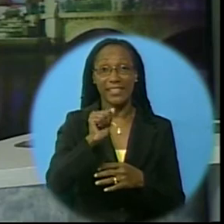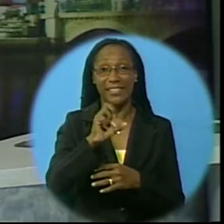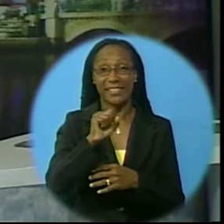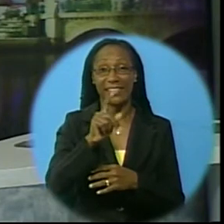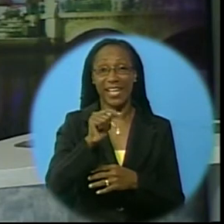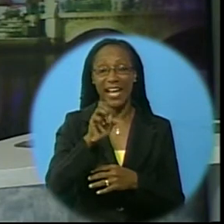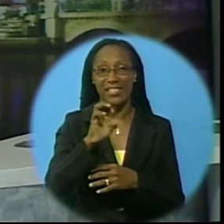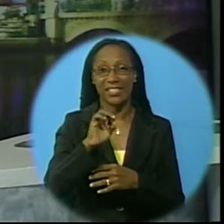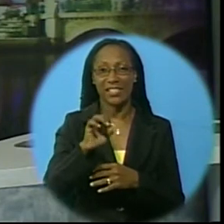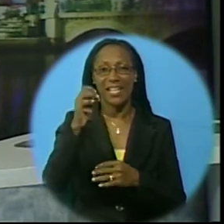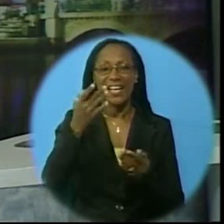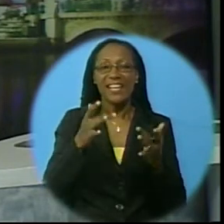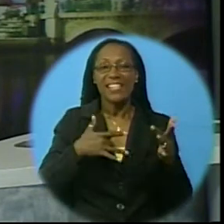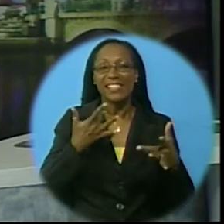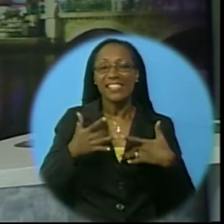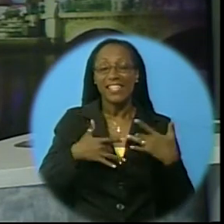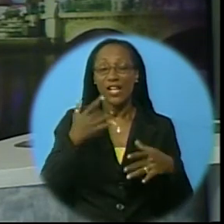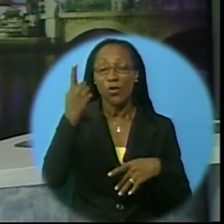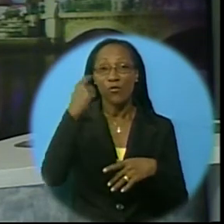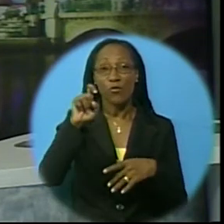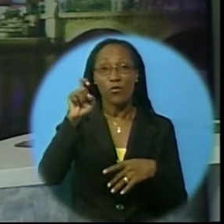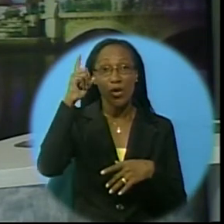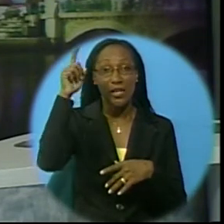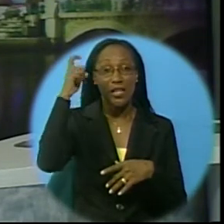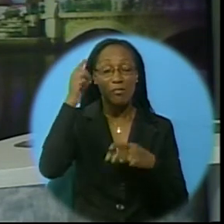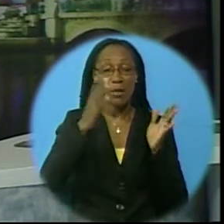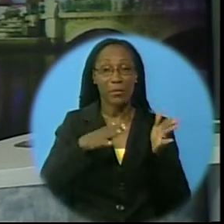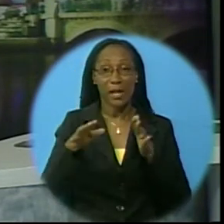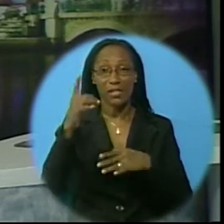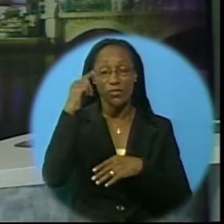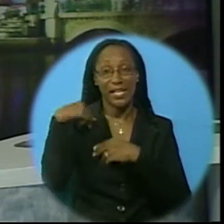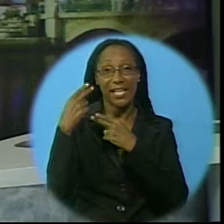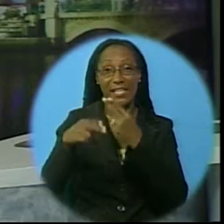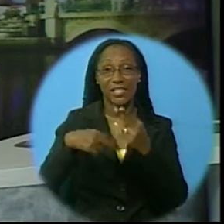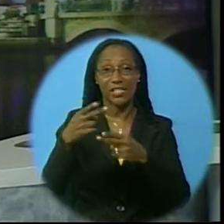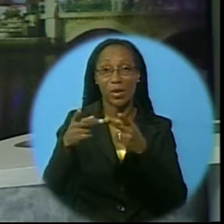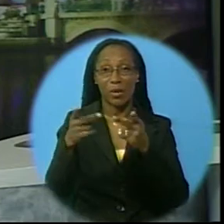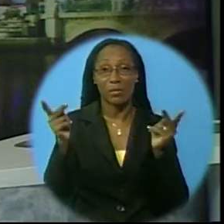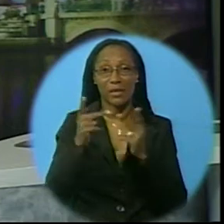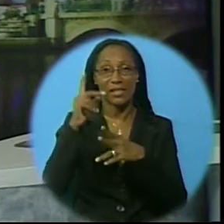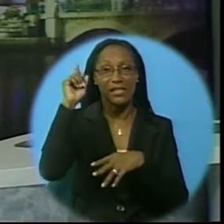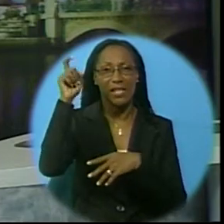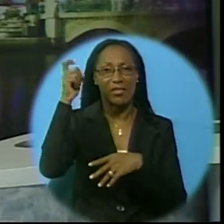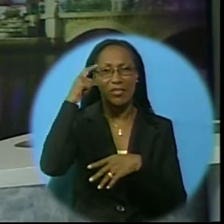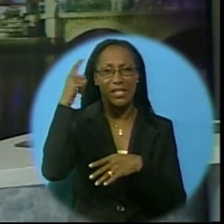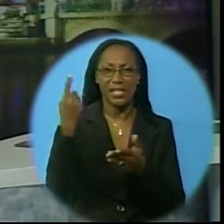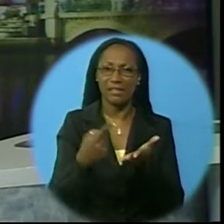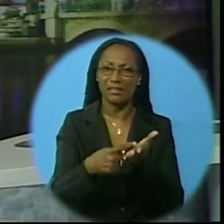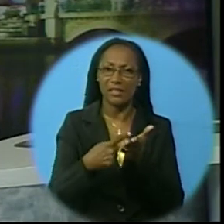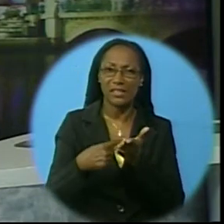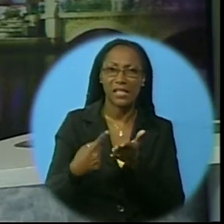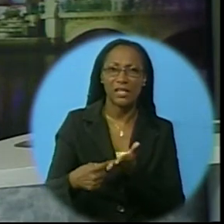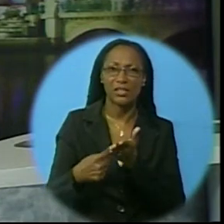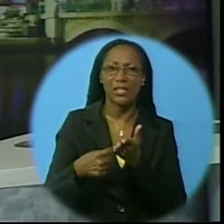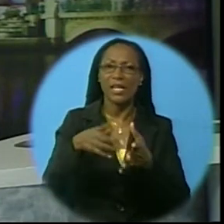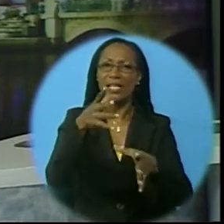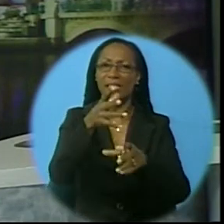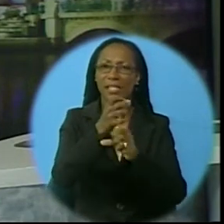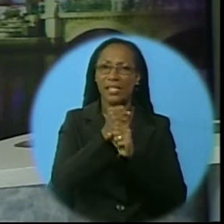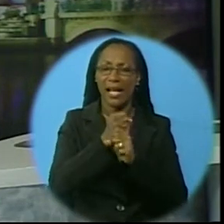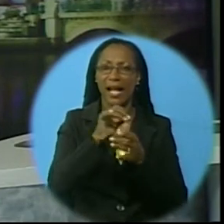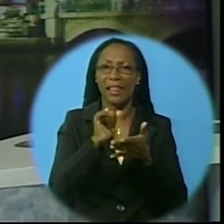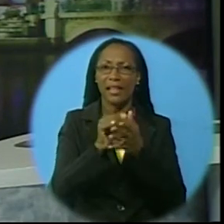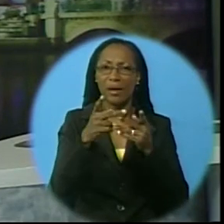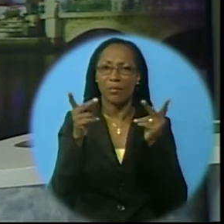for the historic site. Tom Grant, with whom government is currently negotiating to acquire that property, is looking forward to it